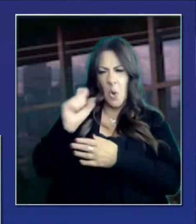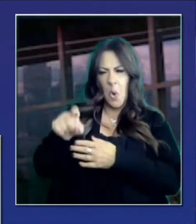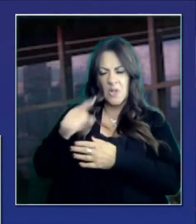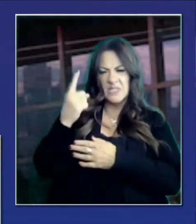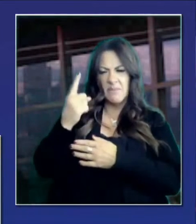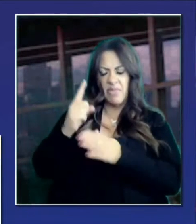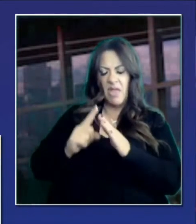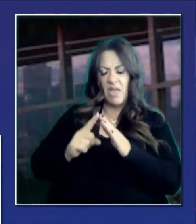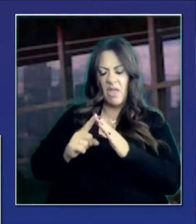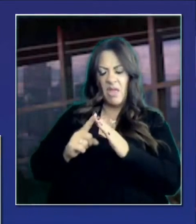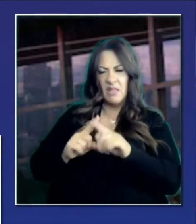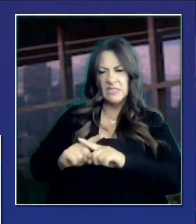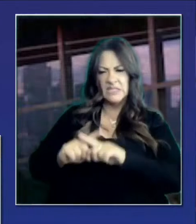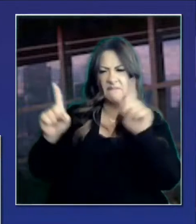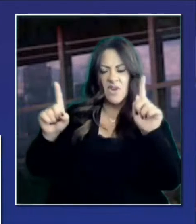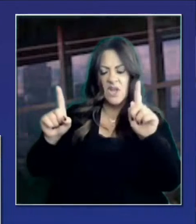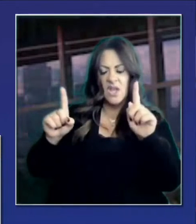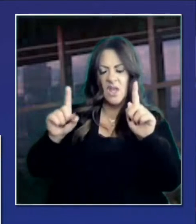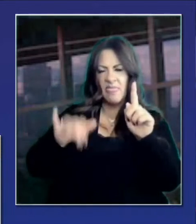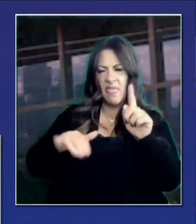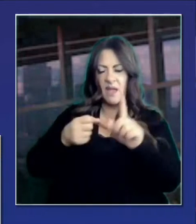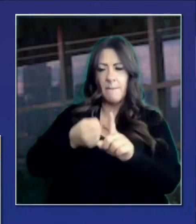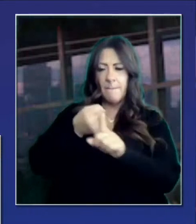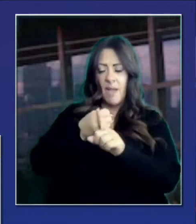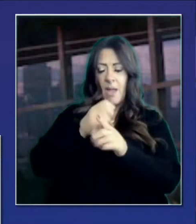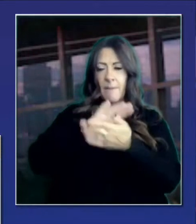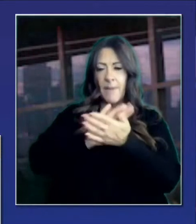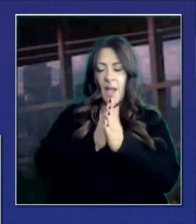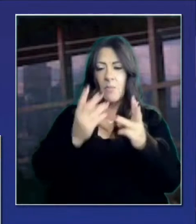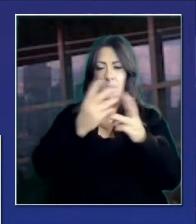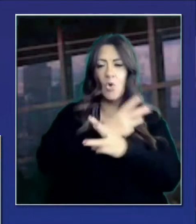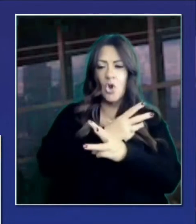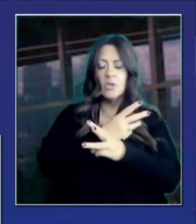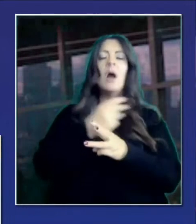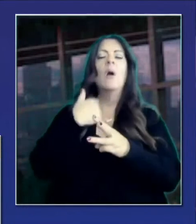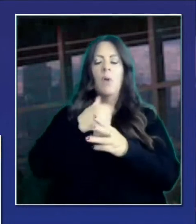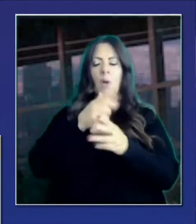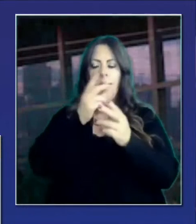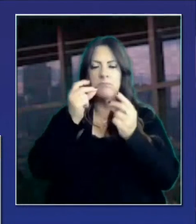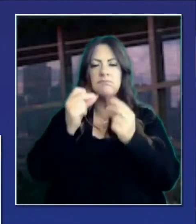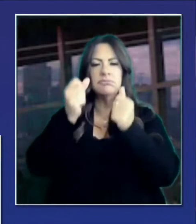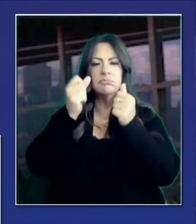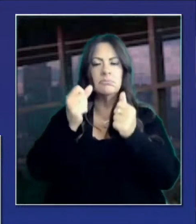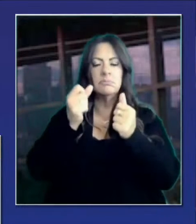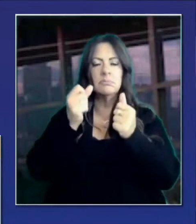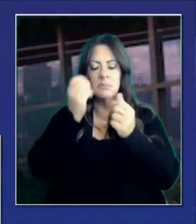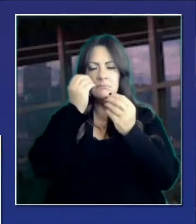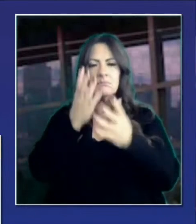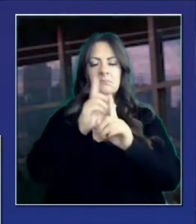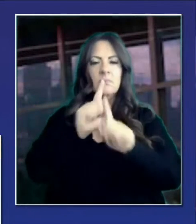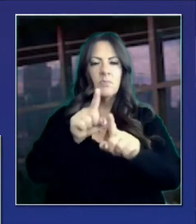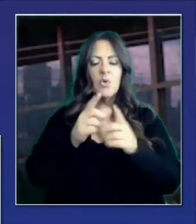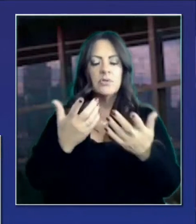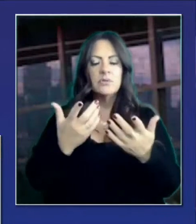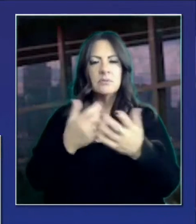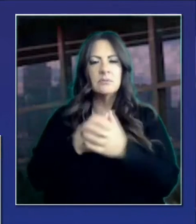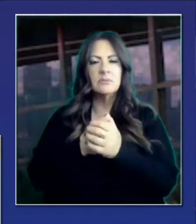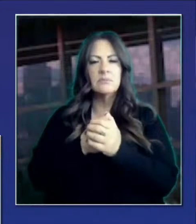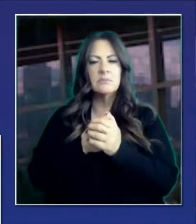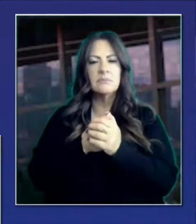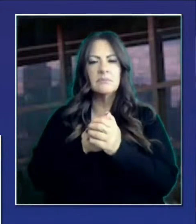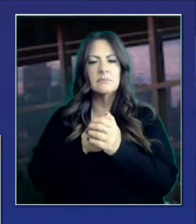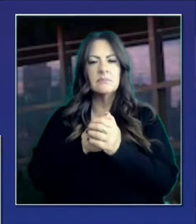that was not anticipated, we will make a move to address that. But with that, forgive me, perhaps